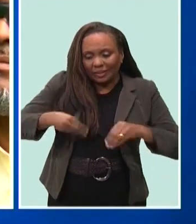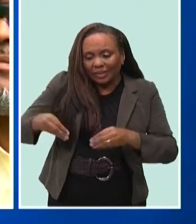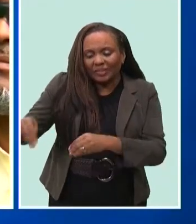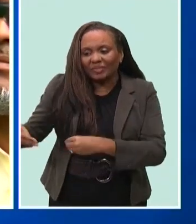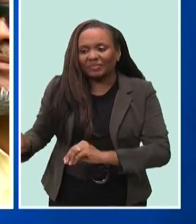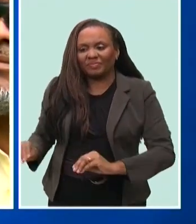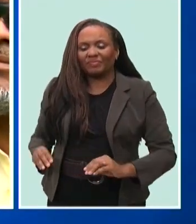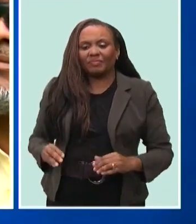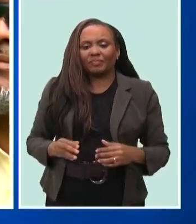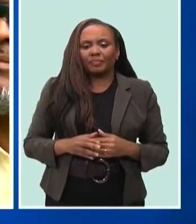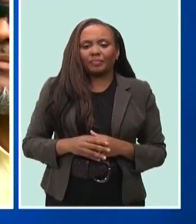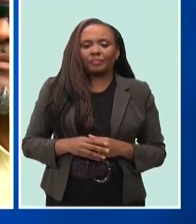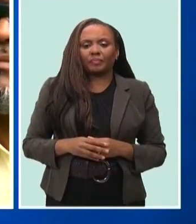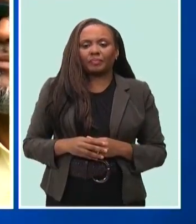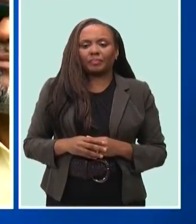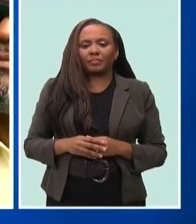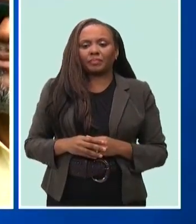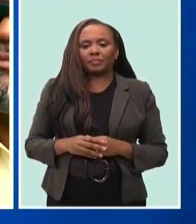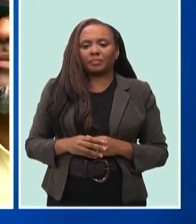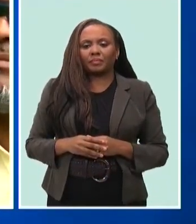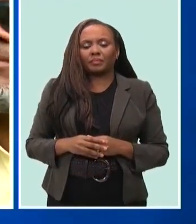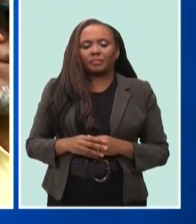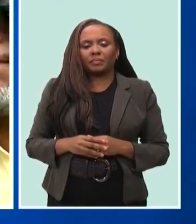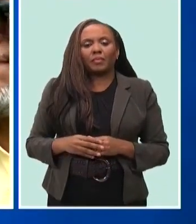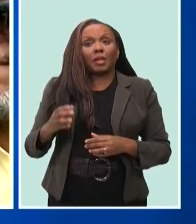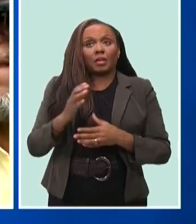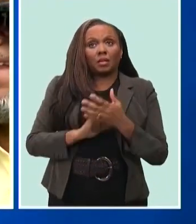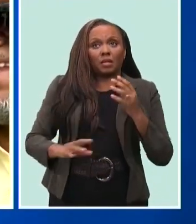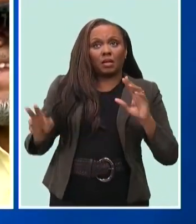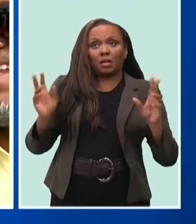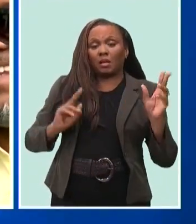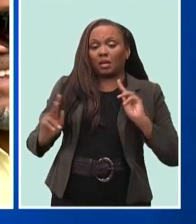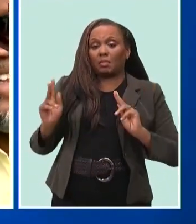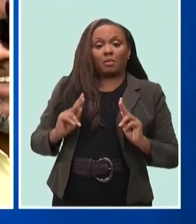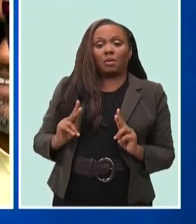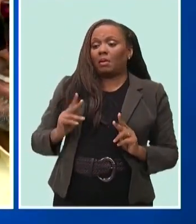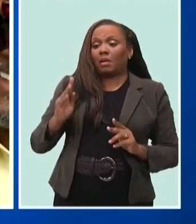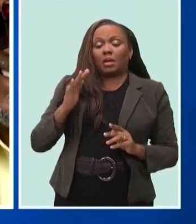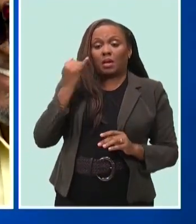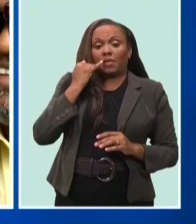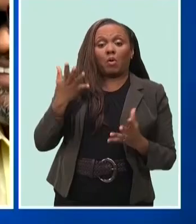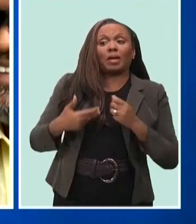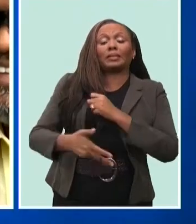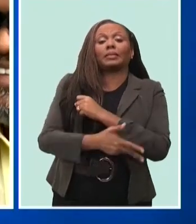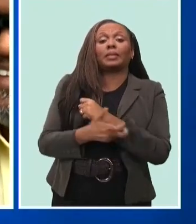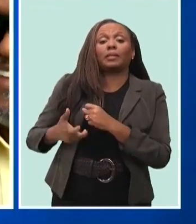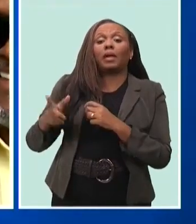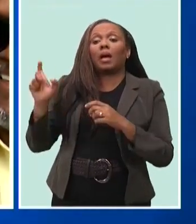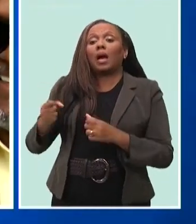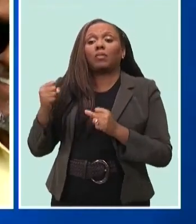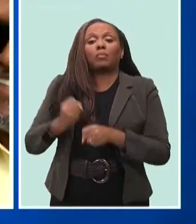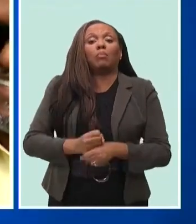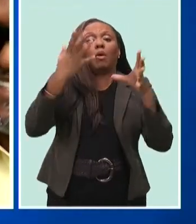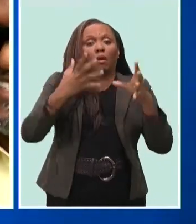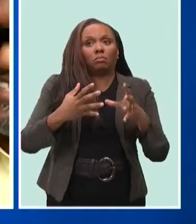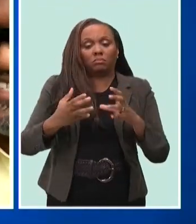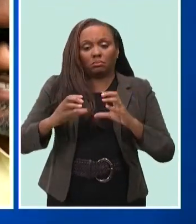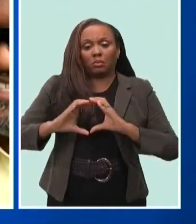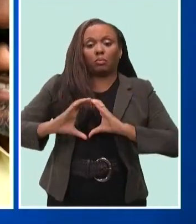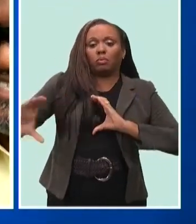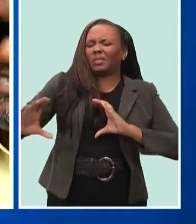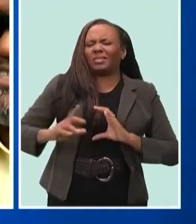mean, some pretty large cities will have to come with a bomb to blow up the container. and then you destroy the container as well as the crop. So it's